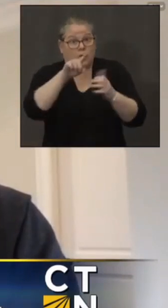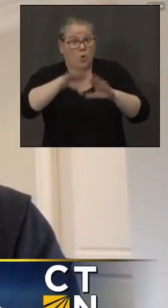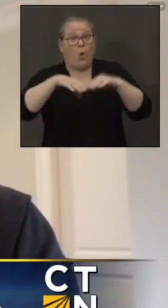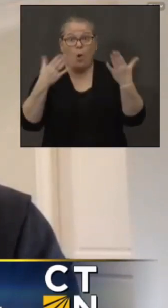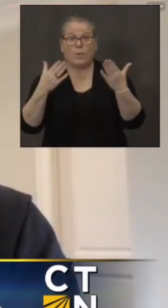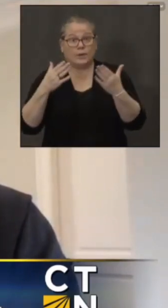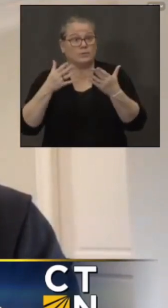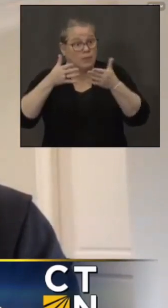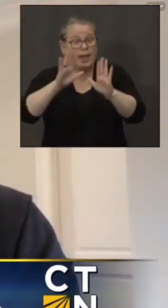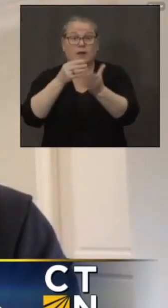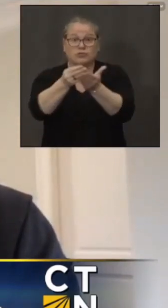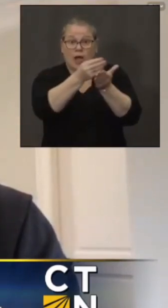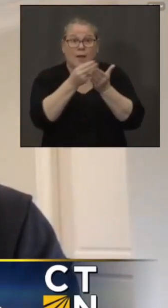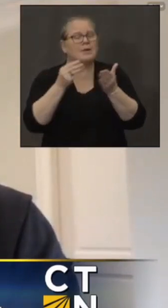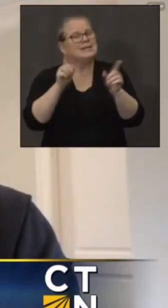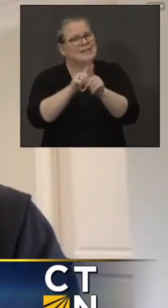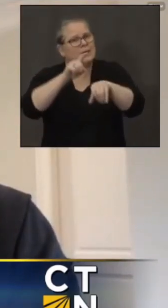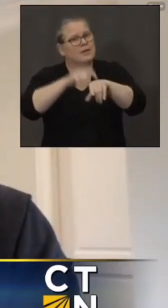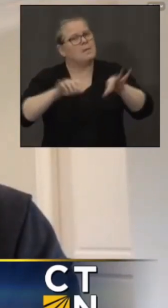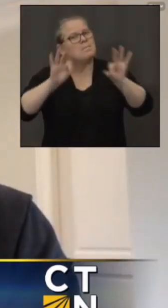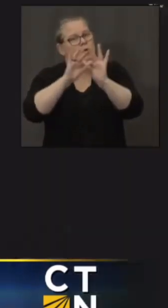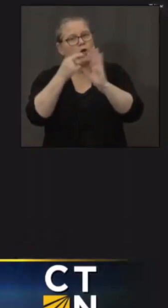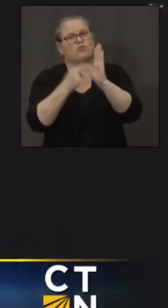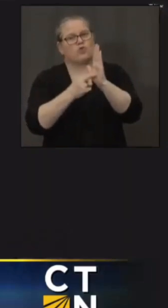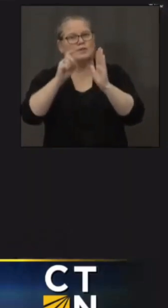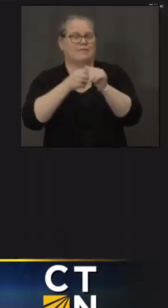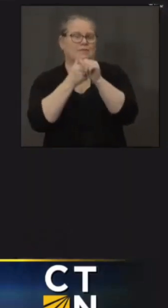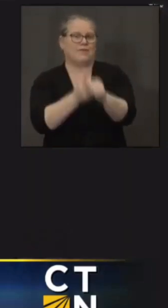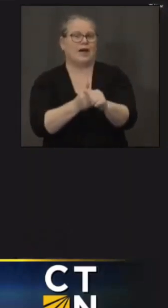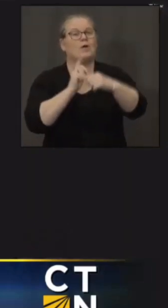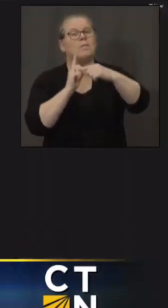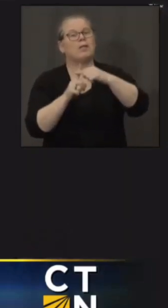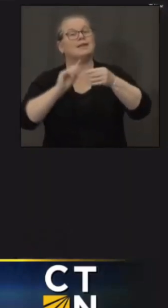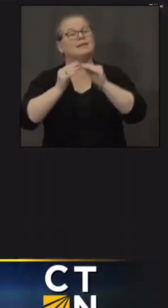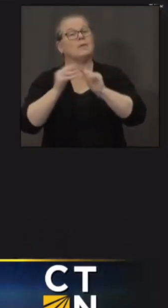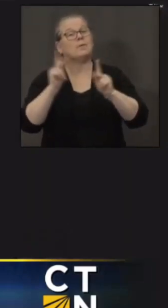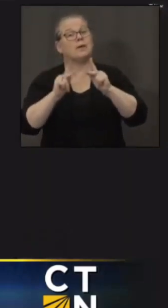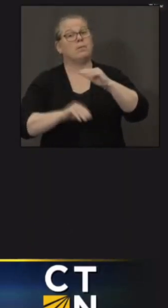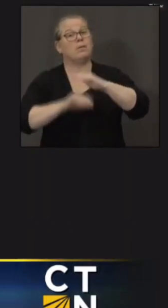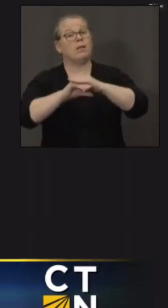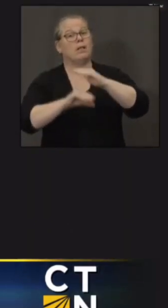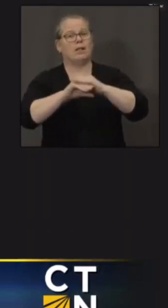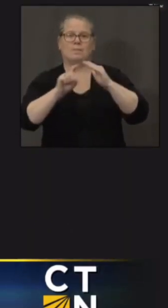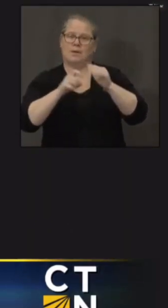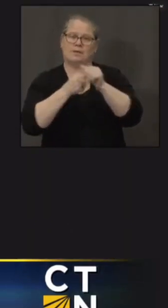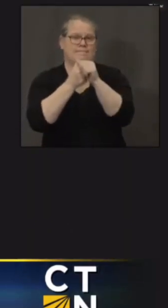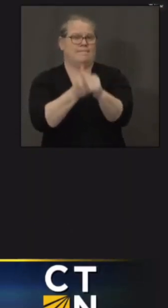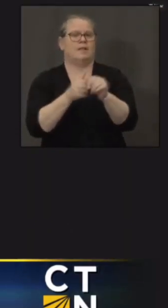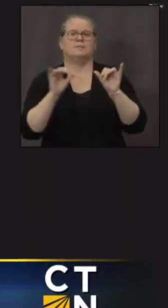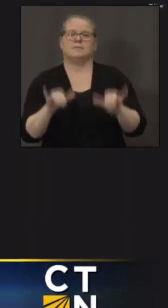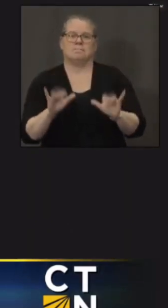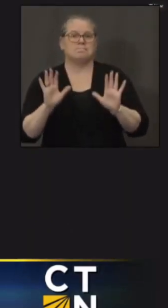that the capacity restrictions are strictly followed. All right. Thanks, everybody. Happy holidays. You too, John.